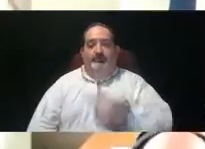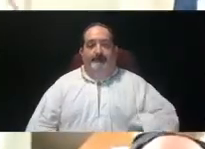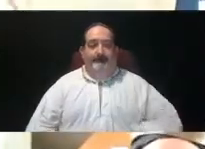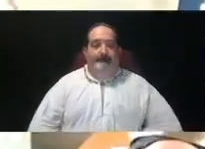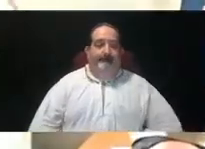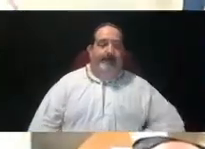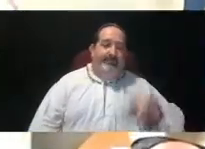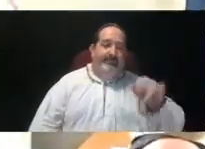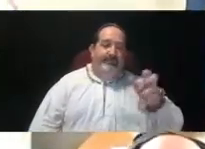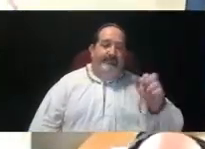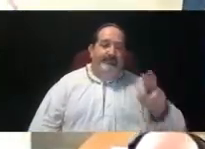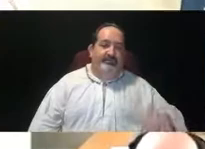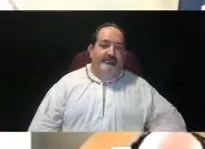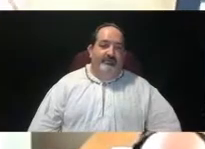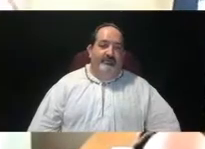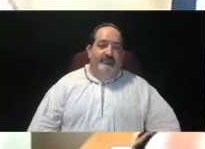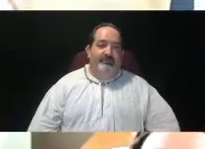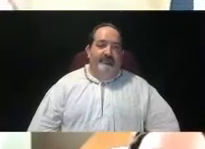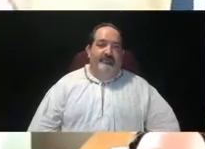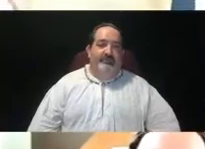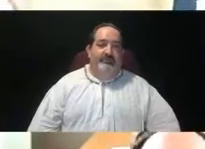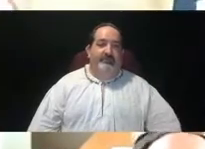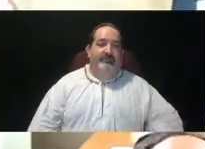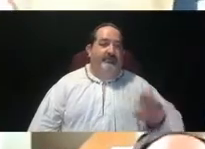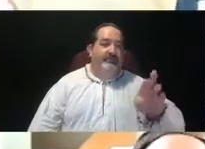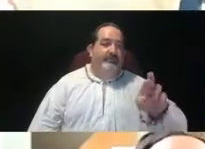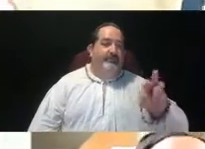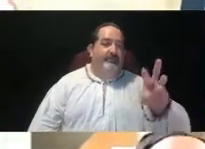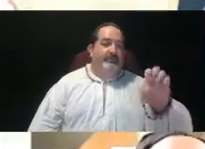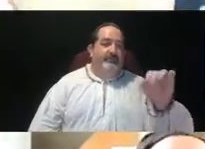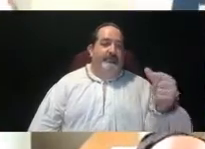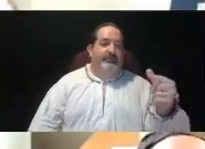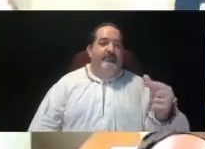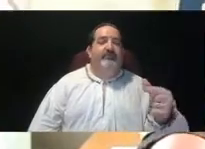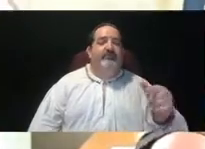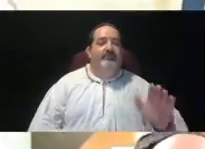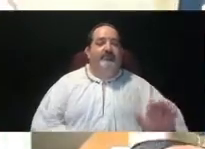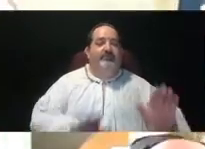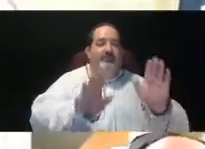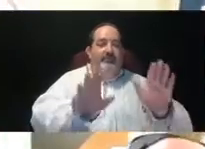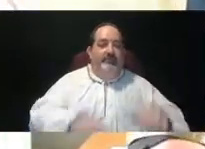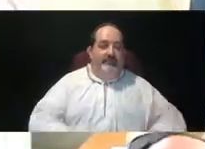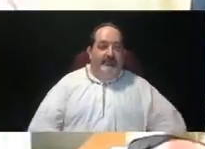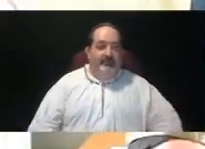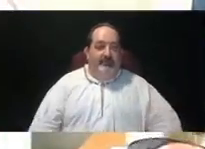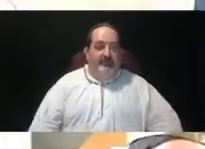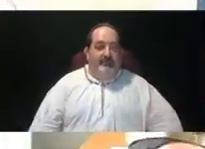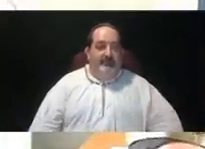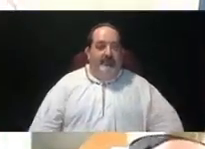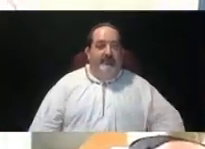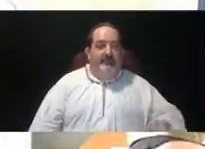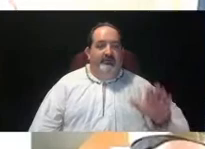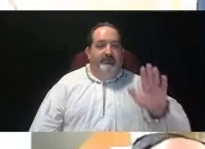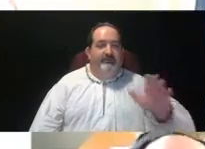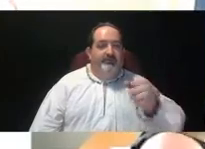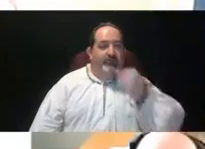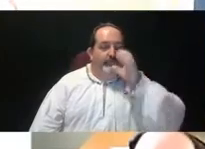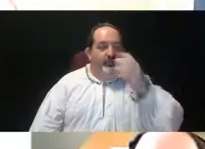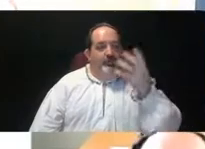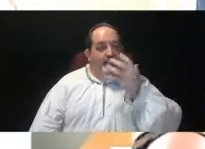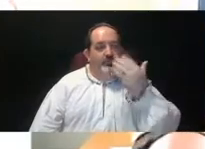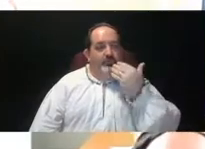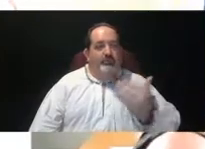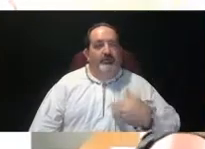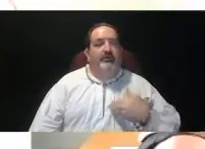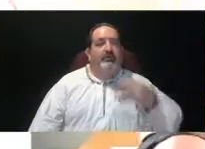Tracy the Grey, your brewing is fantastic. Your backgammon game is impressive. You